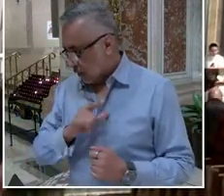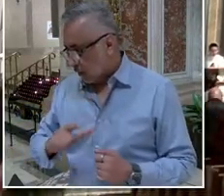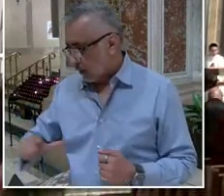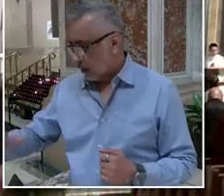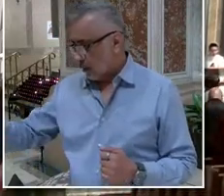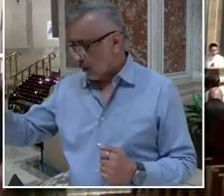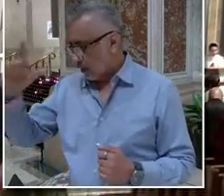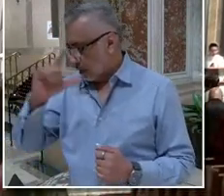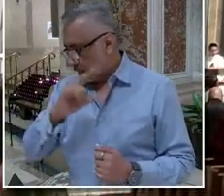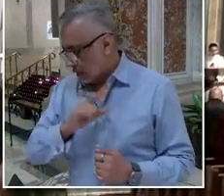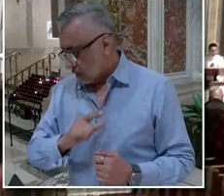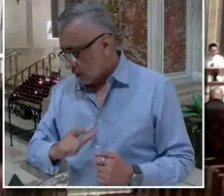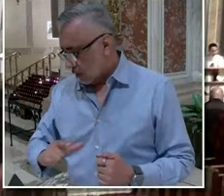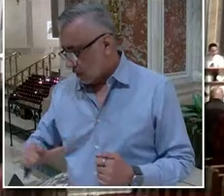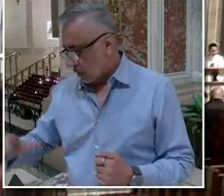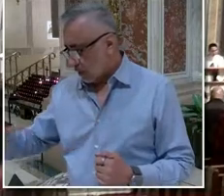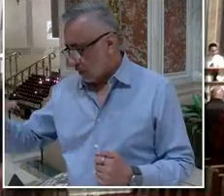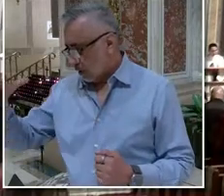Kyrie.